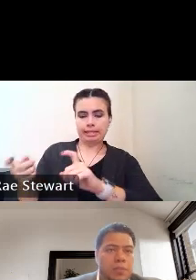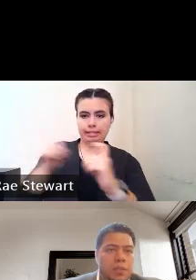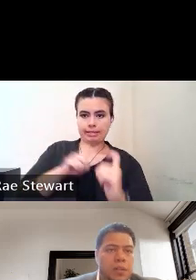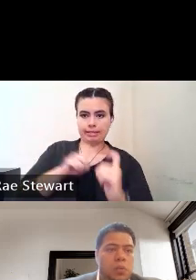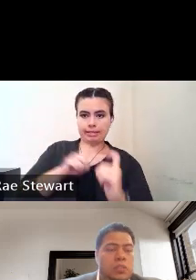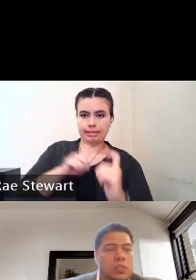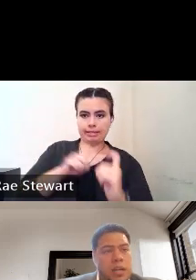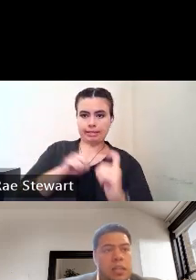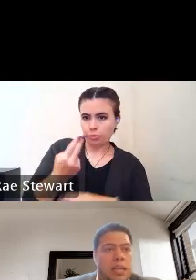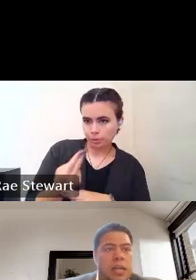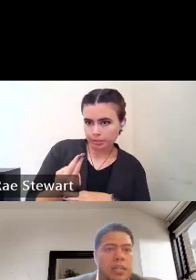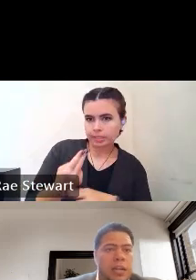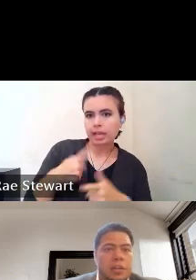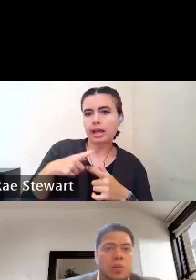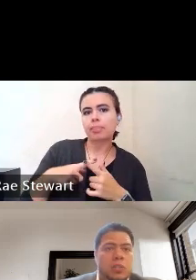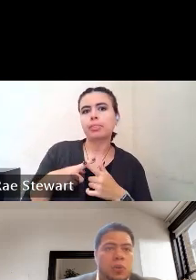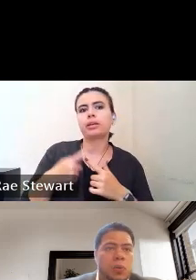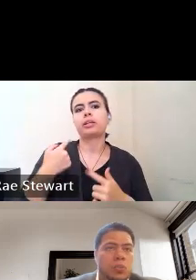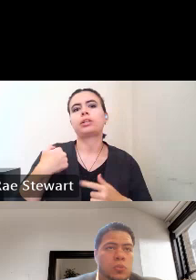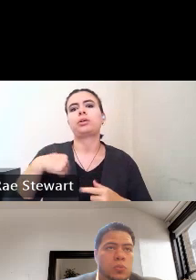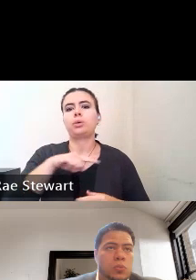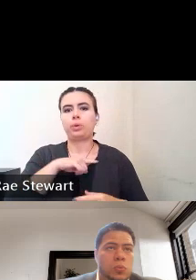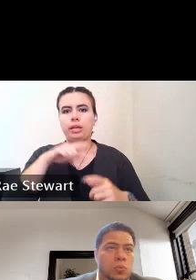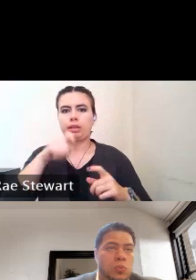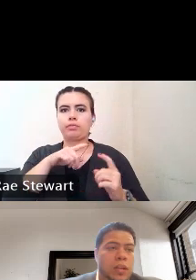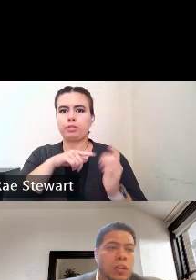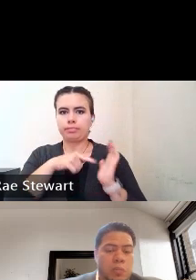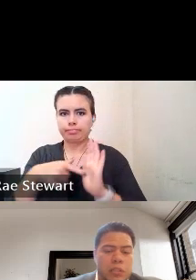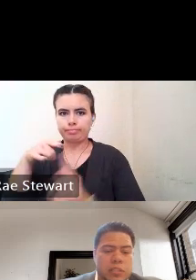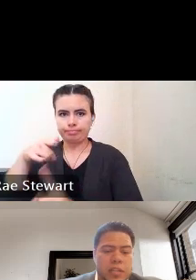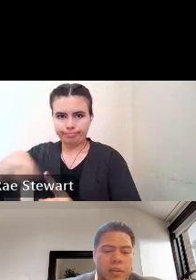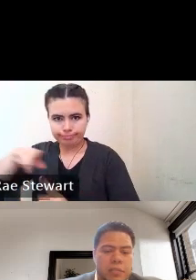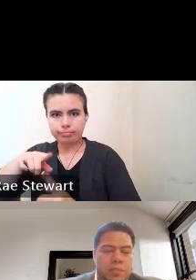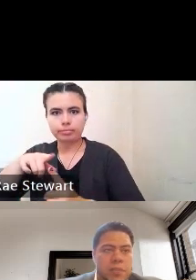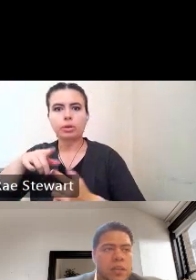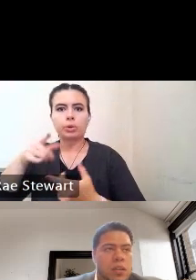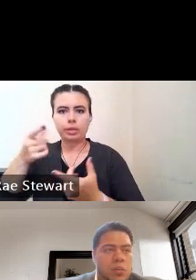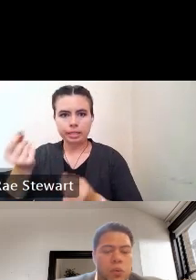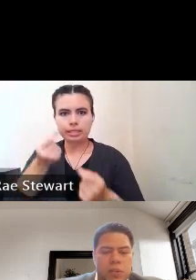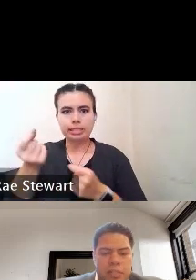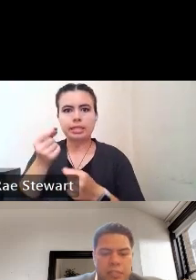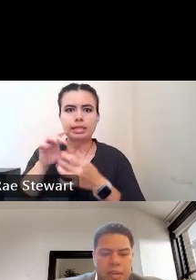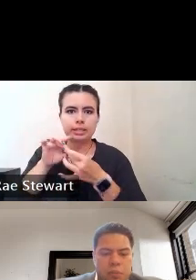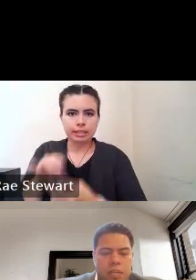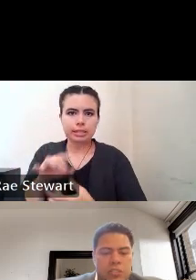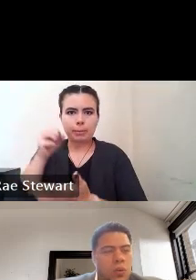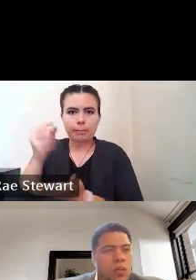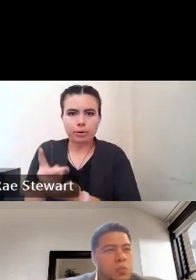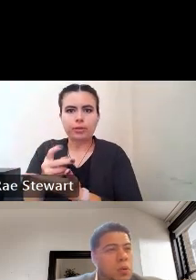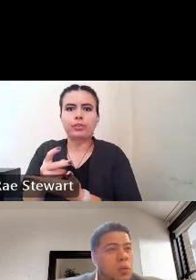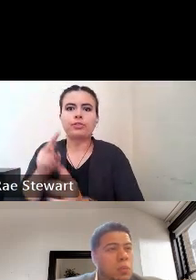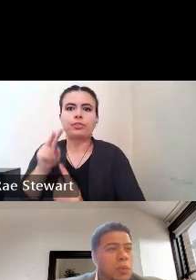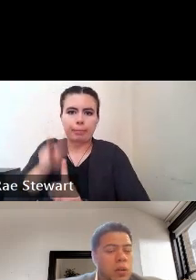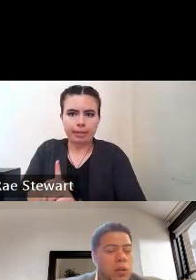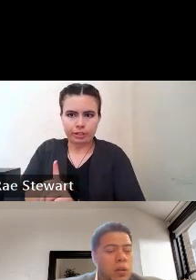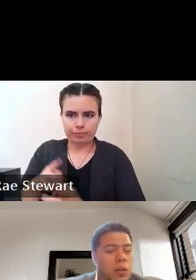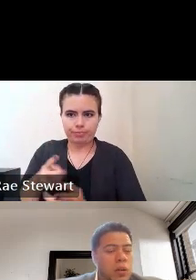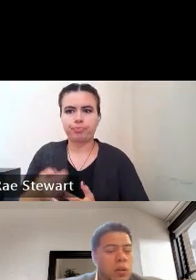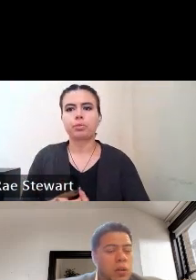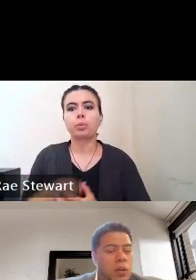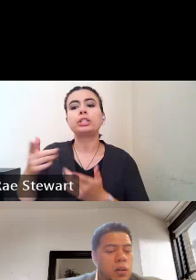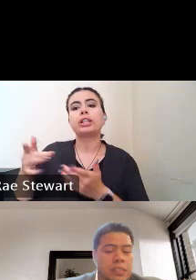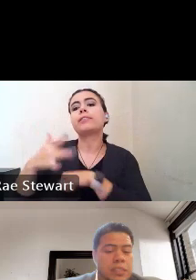application, which is online, and I encourage all to look at our project narrative. We go to the next slide. We'll actually talk a little bit about